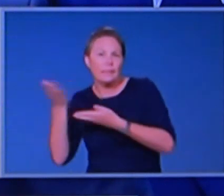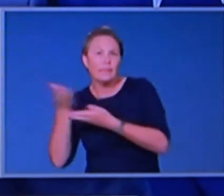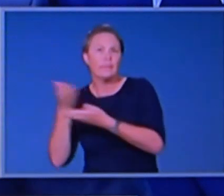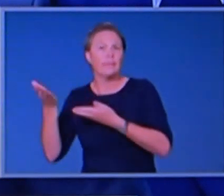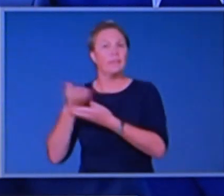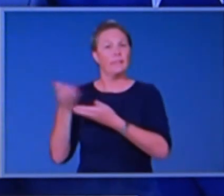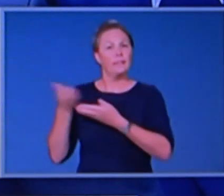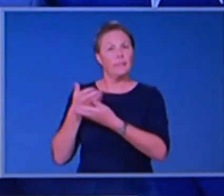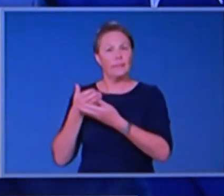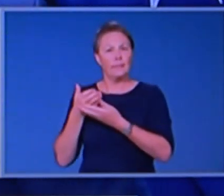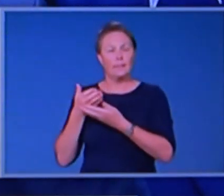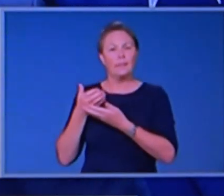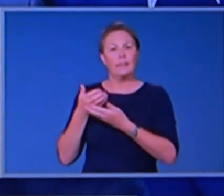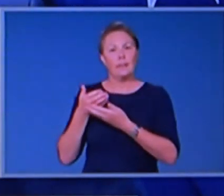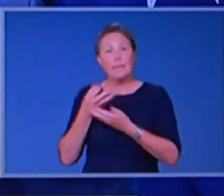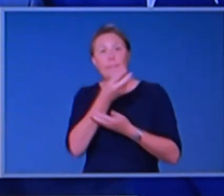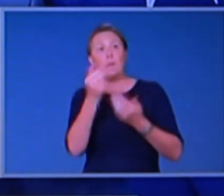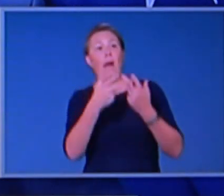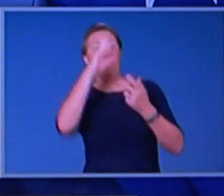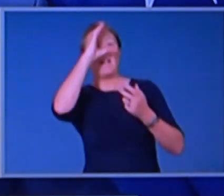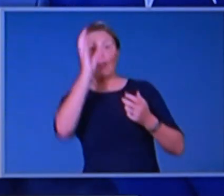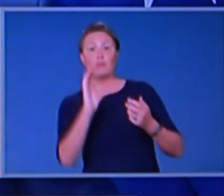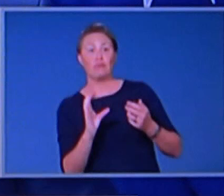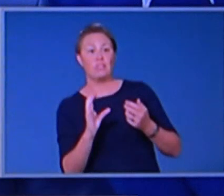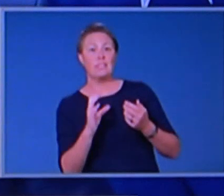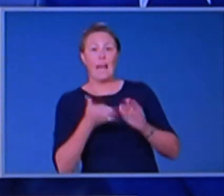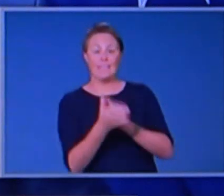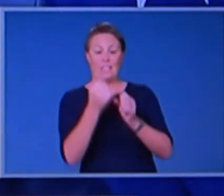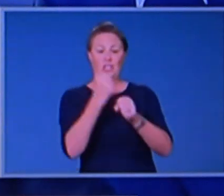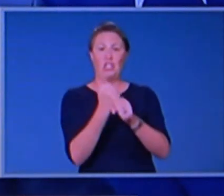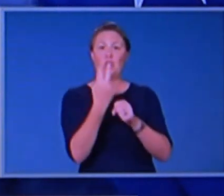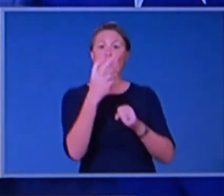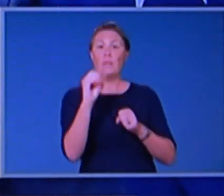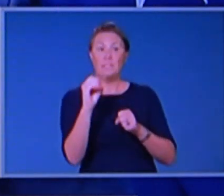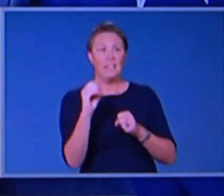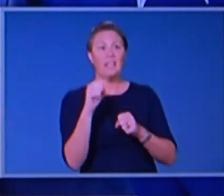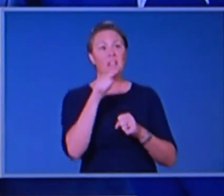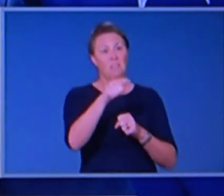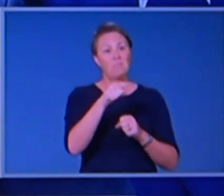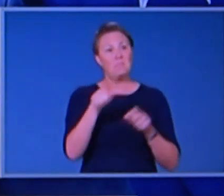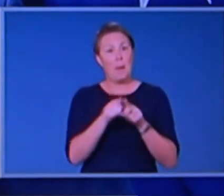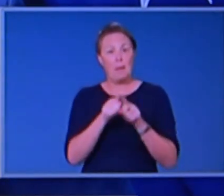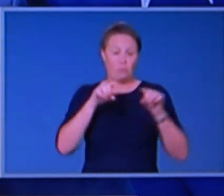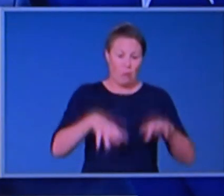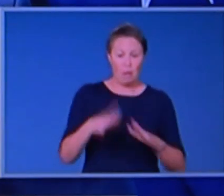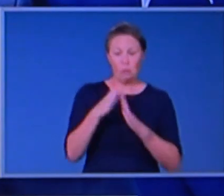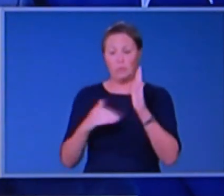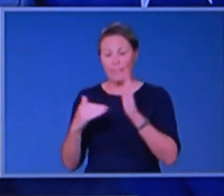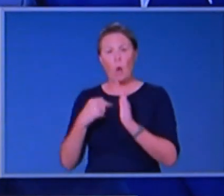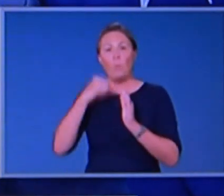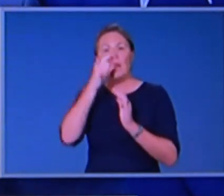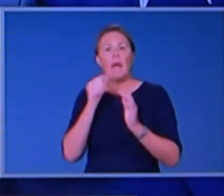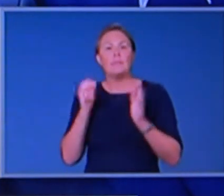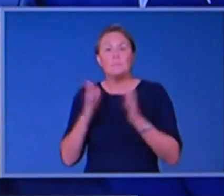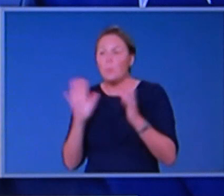like-mindeds there, and there are many in the G20 that fall into that category. So, these types of changes do take some time. I've been